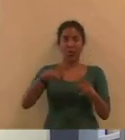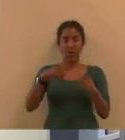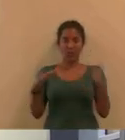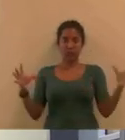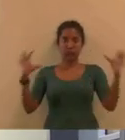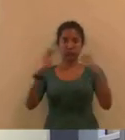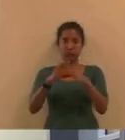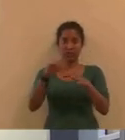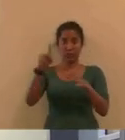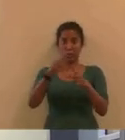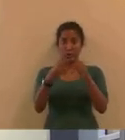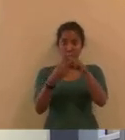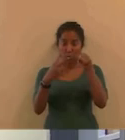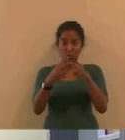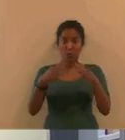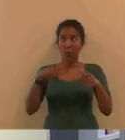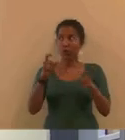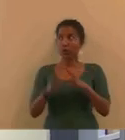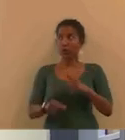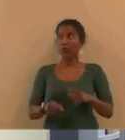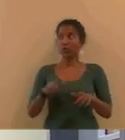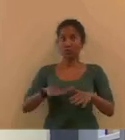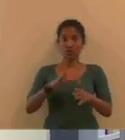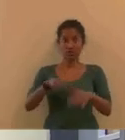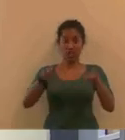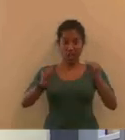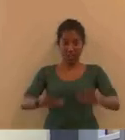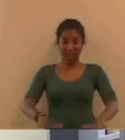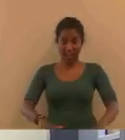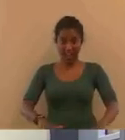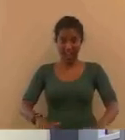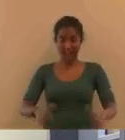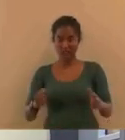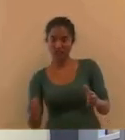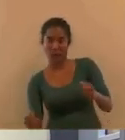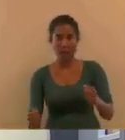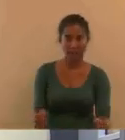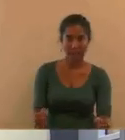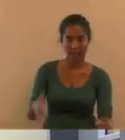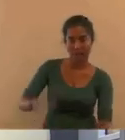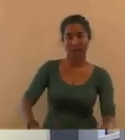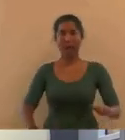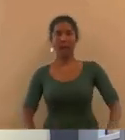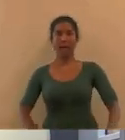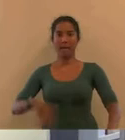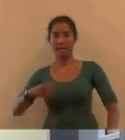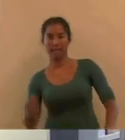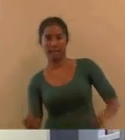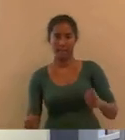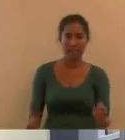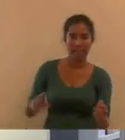60 seconds. So you start on your hands here, you drop down to your forearms, and you push back up,